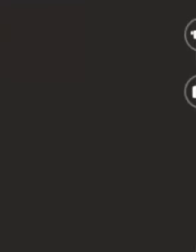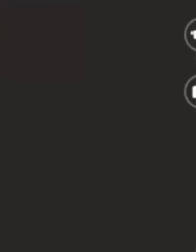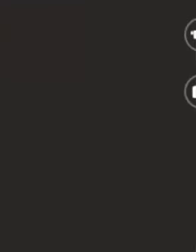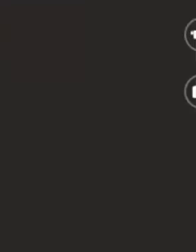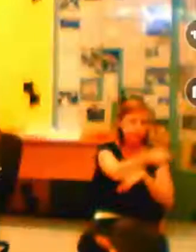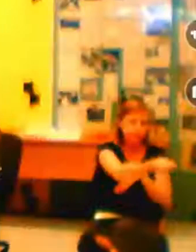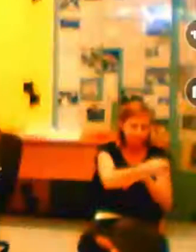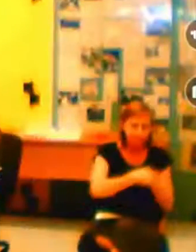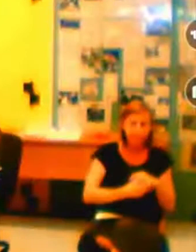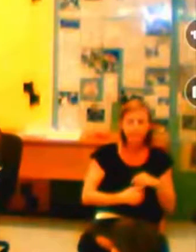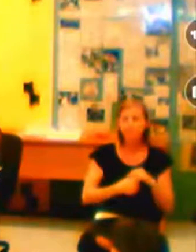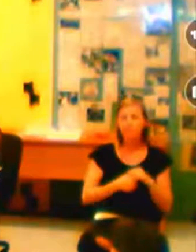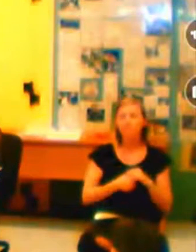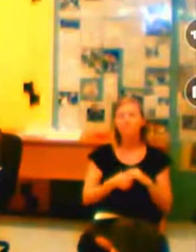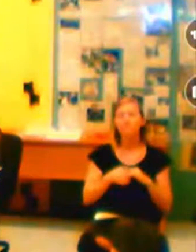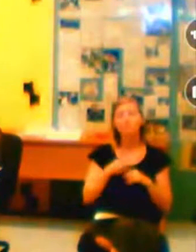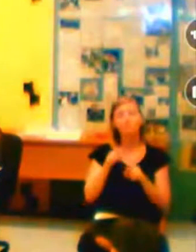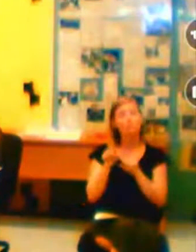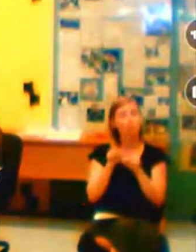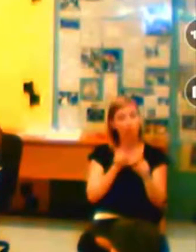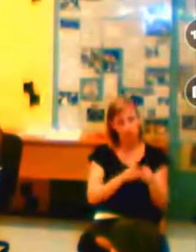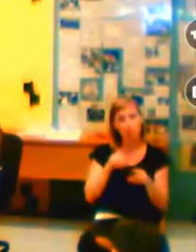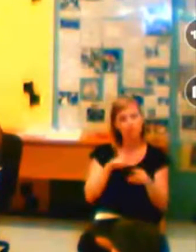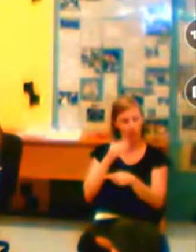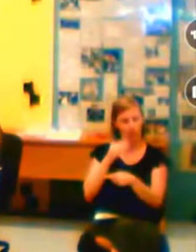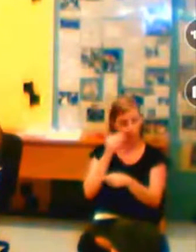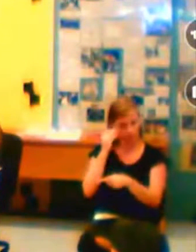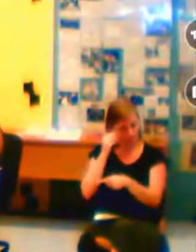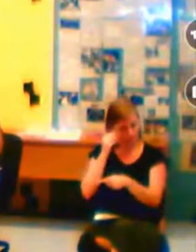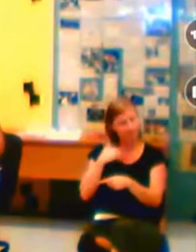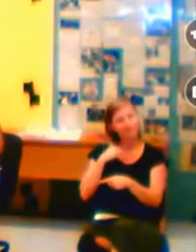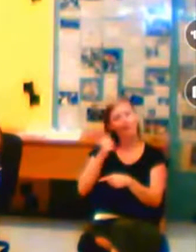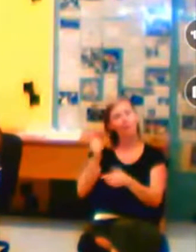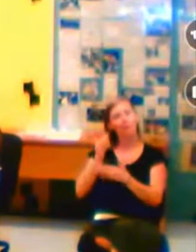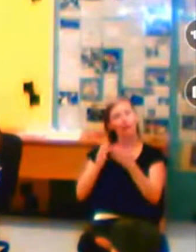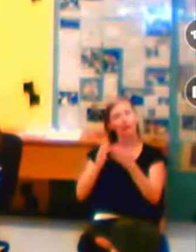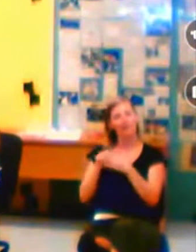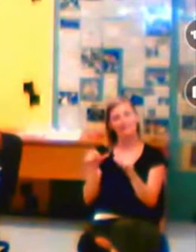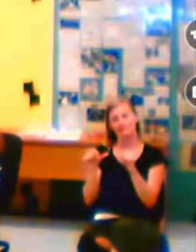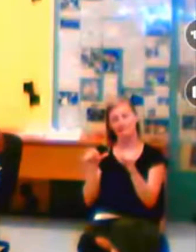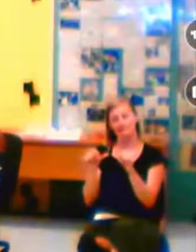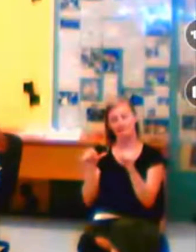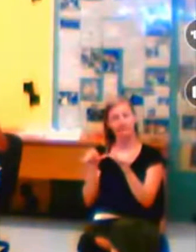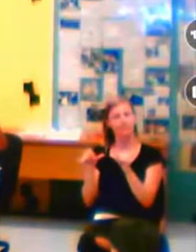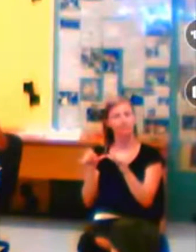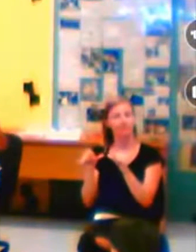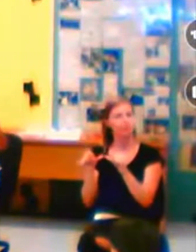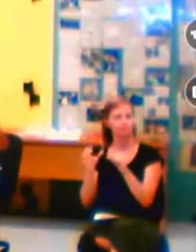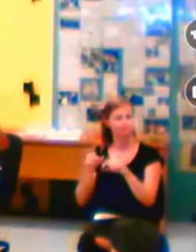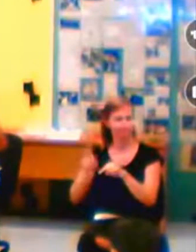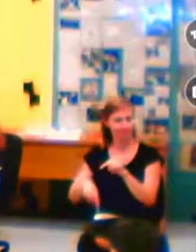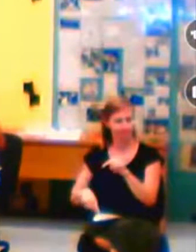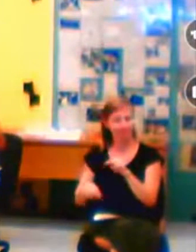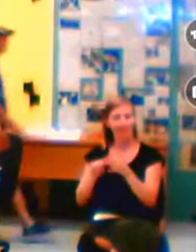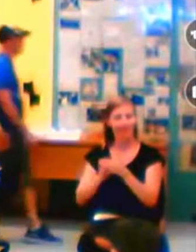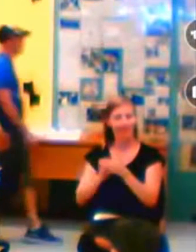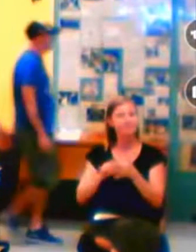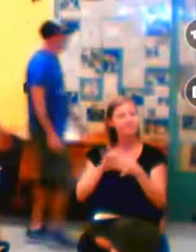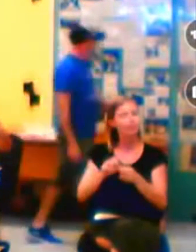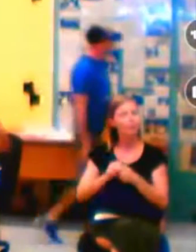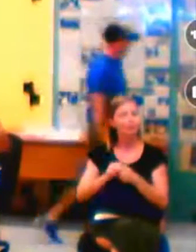home-based care in many cases is less expensive than institutional placement. And additionally, there